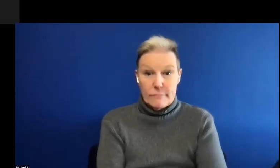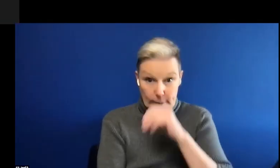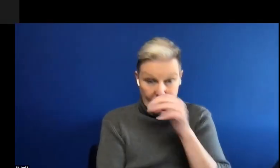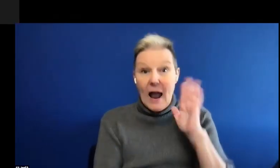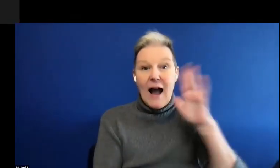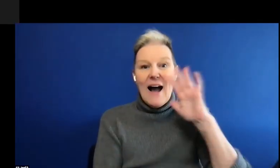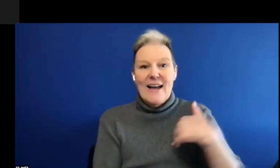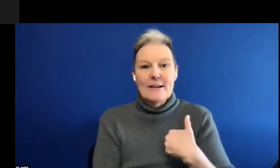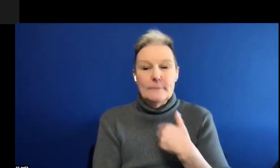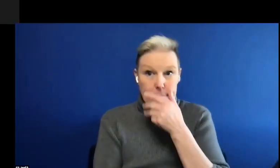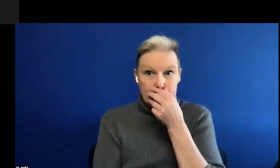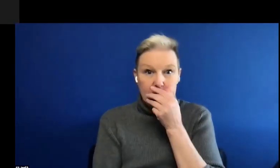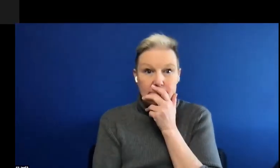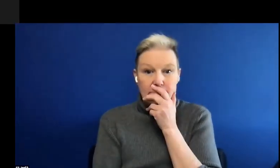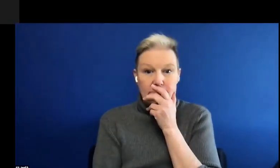Hi.